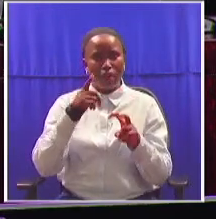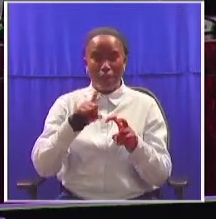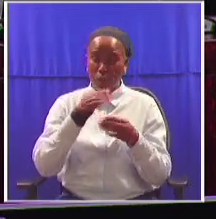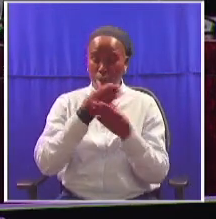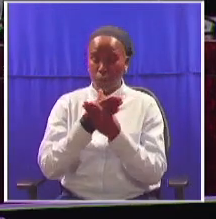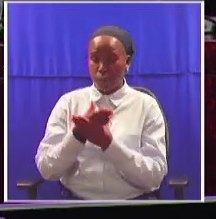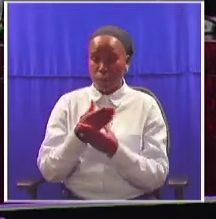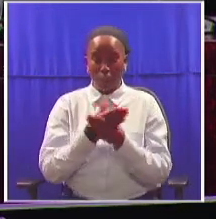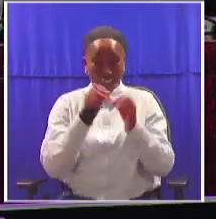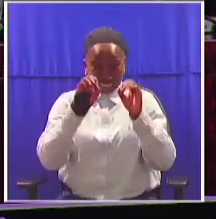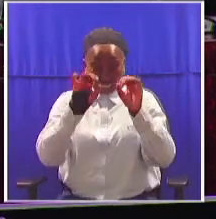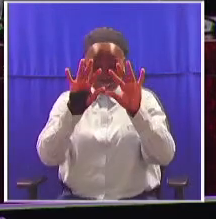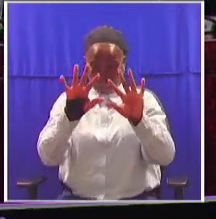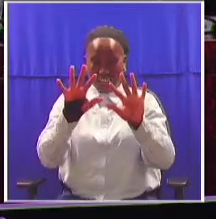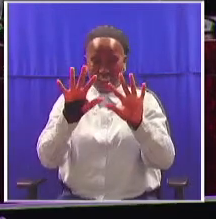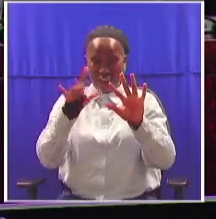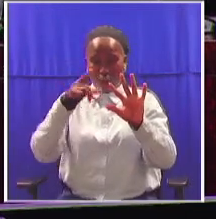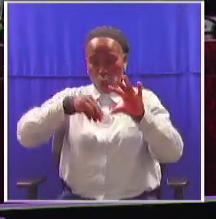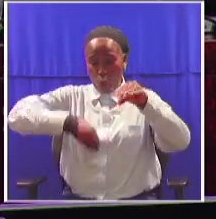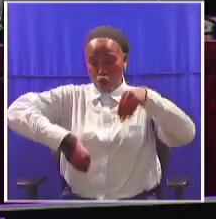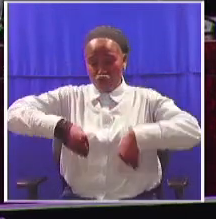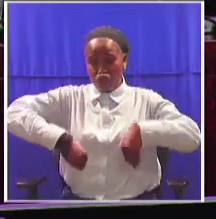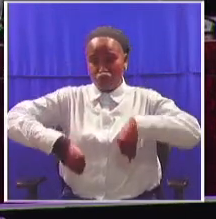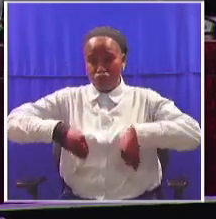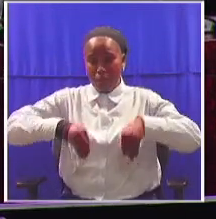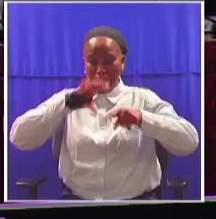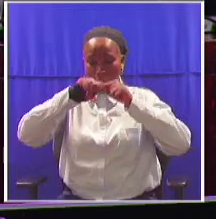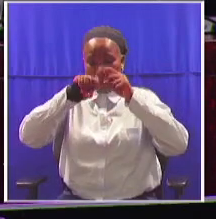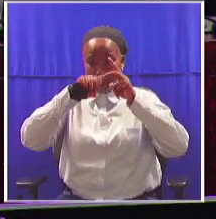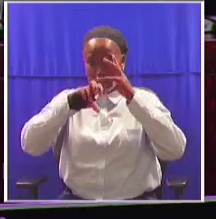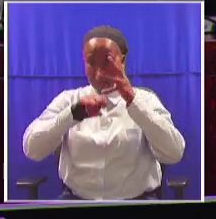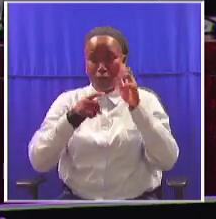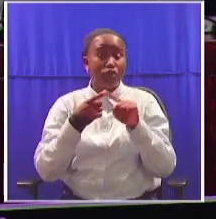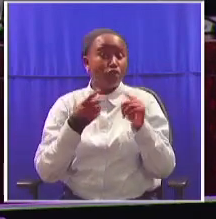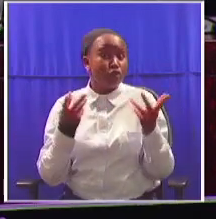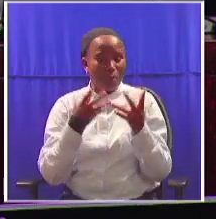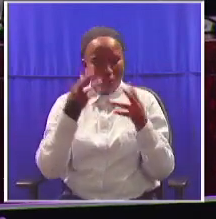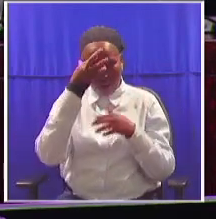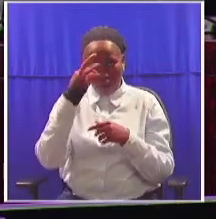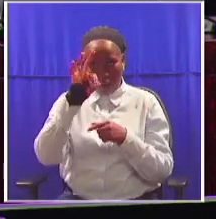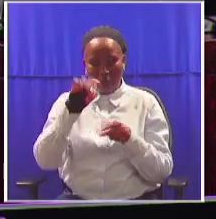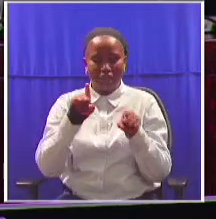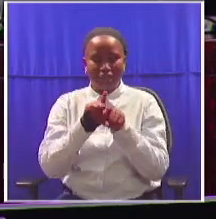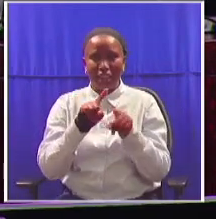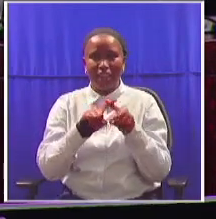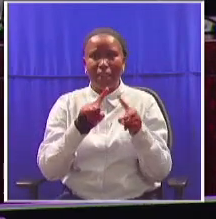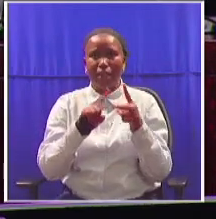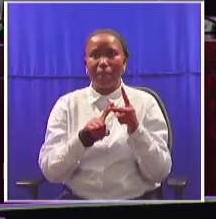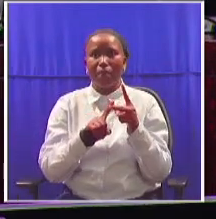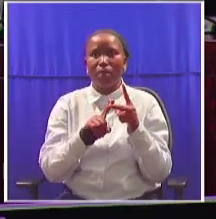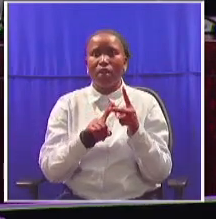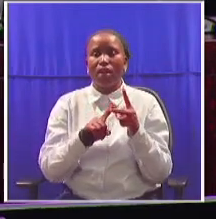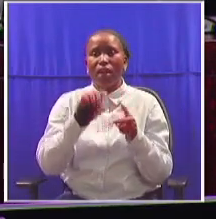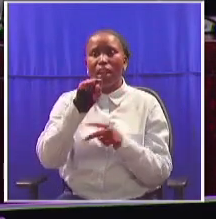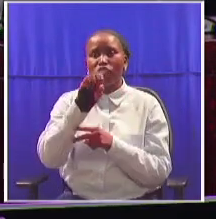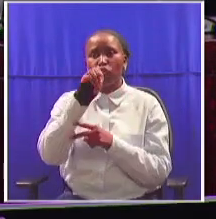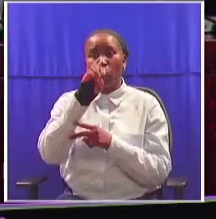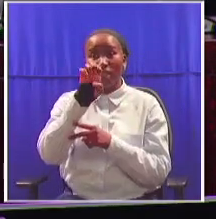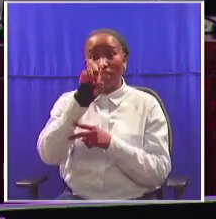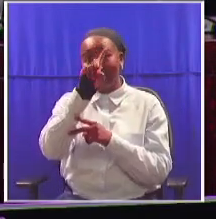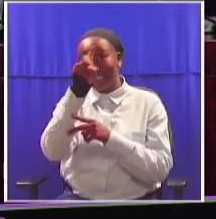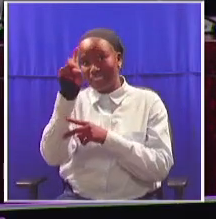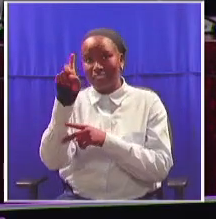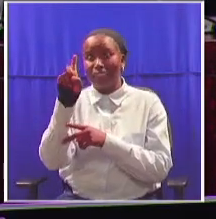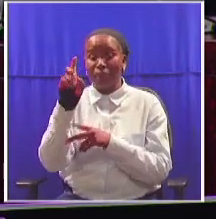complex corruption in government and state-owned enterprises. An integrated task